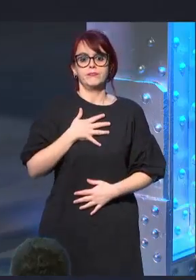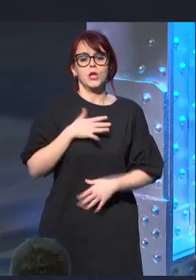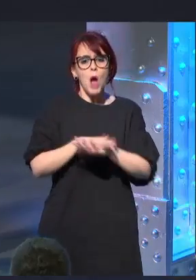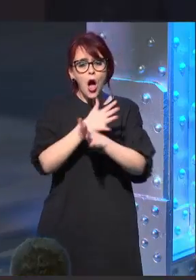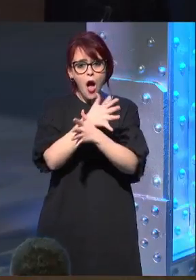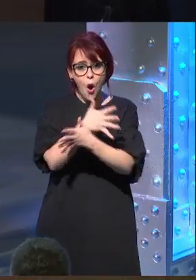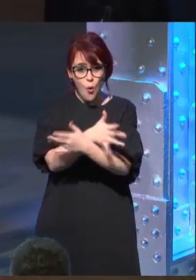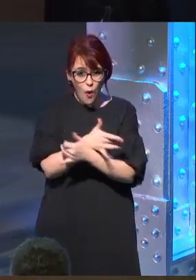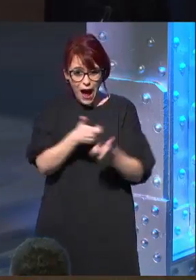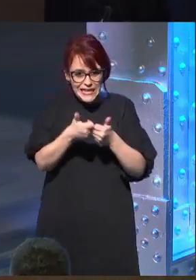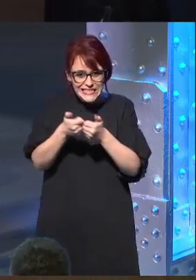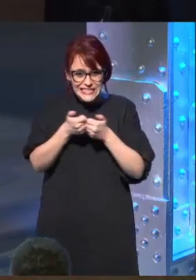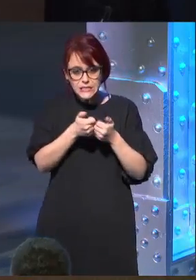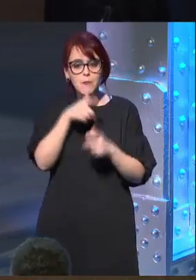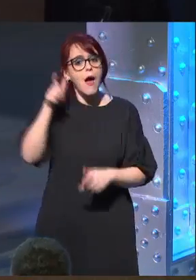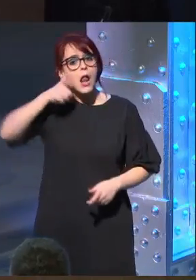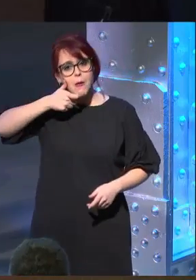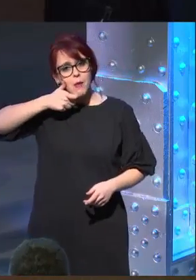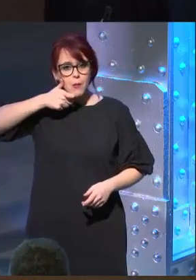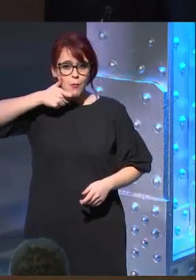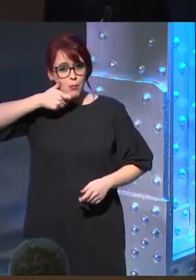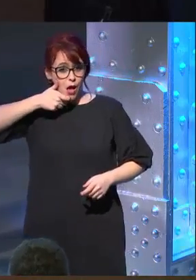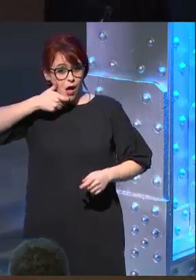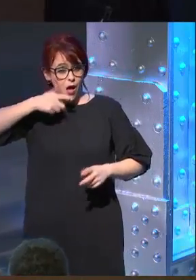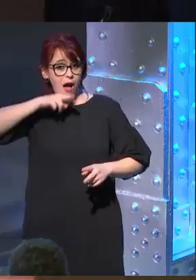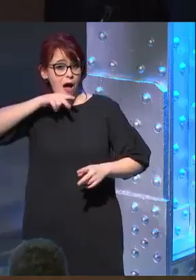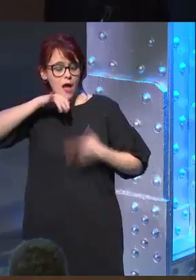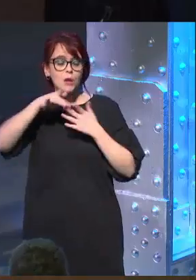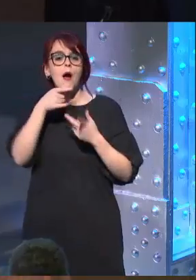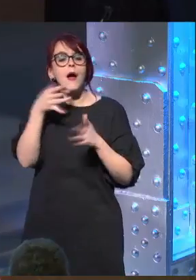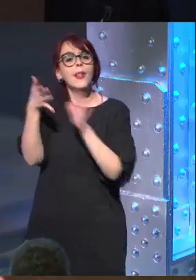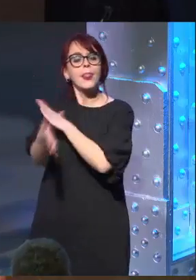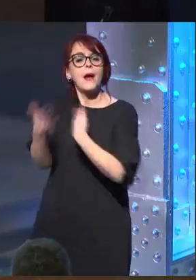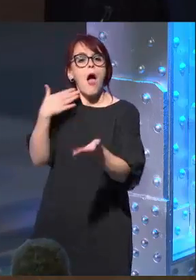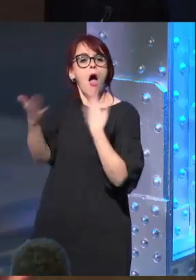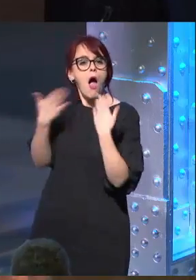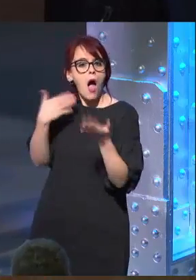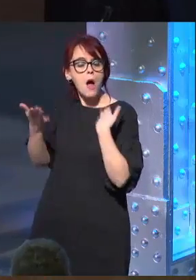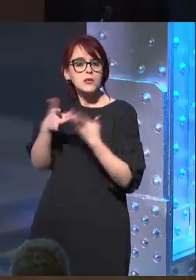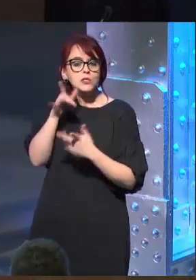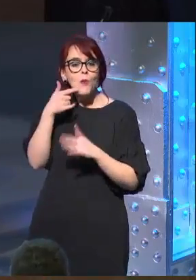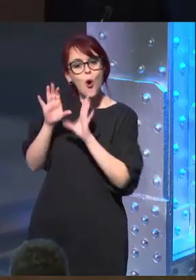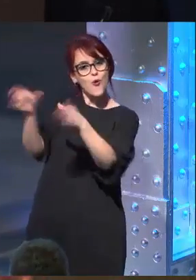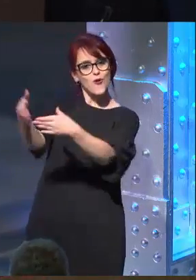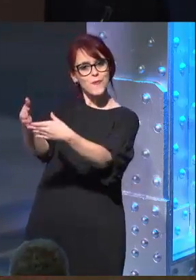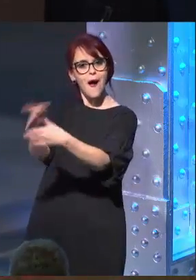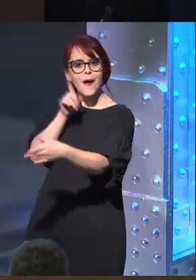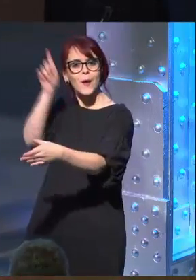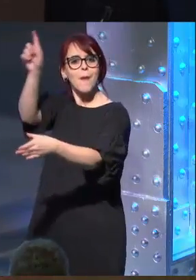When they play among my students, I was surprised because I found out that they have these conversations,